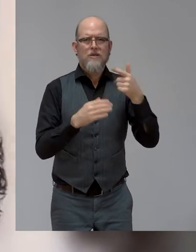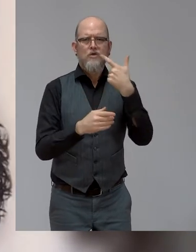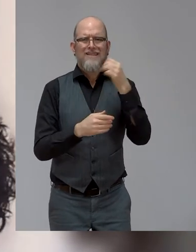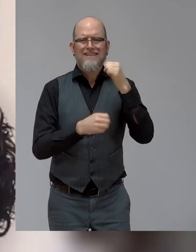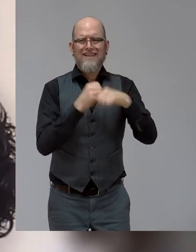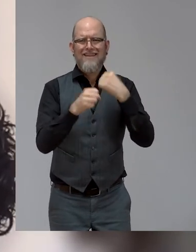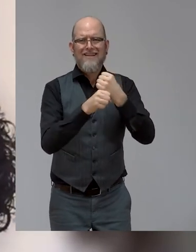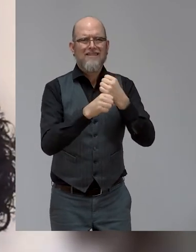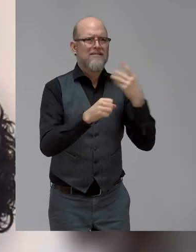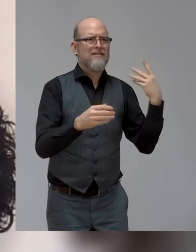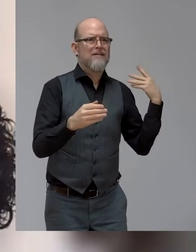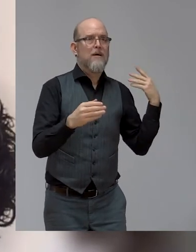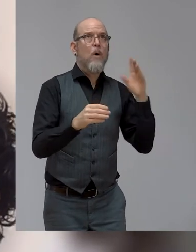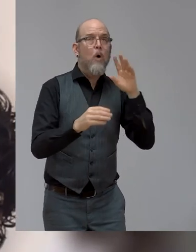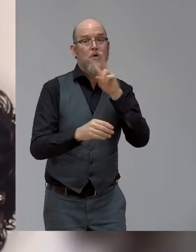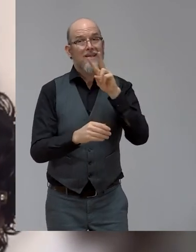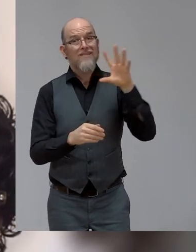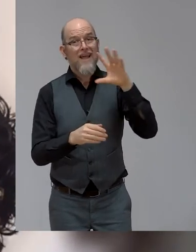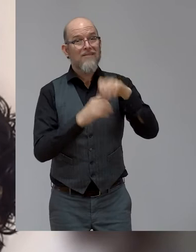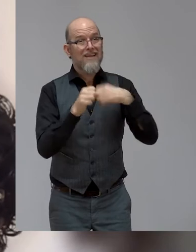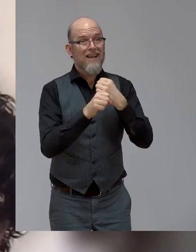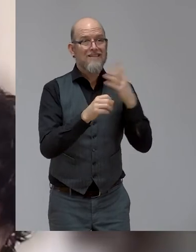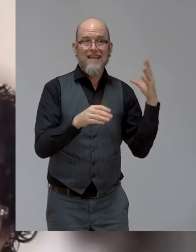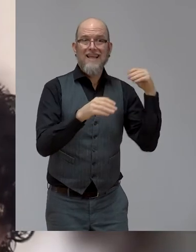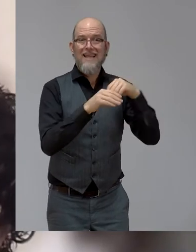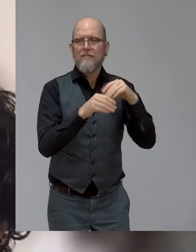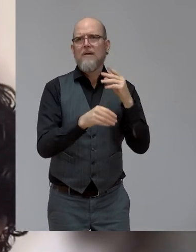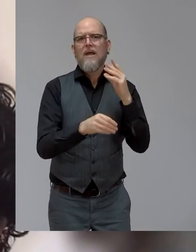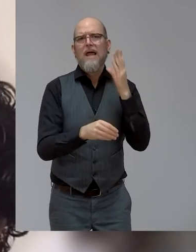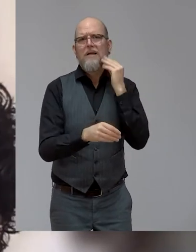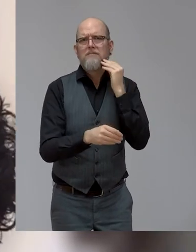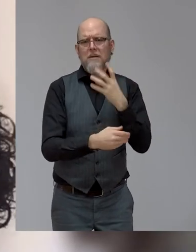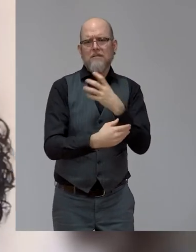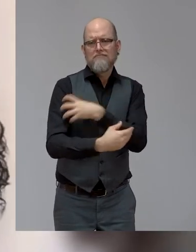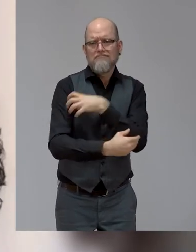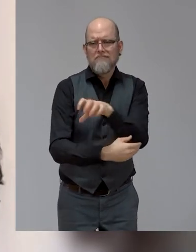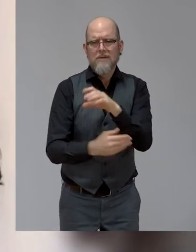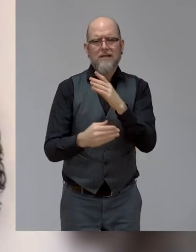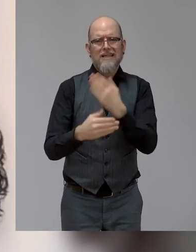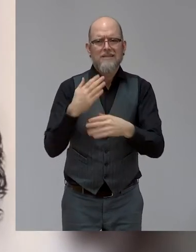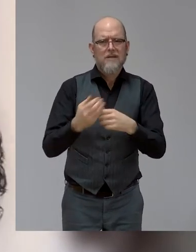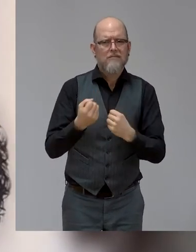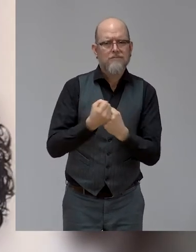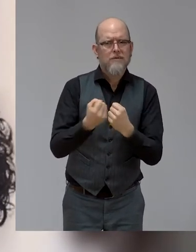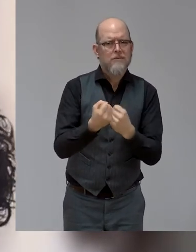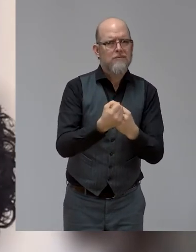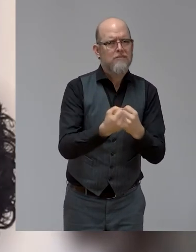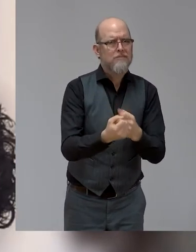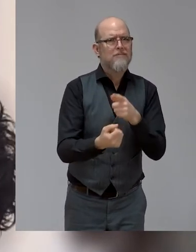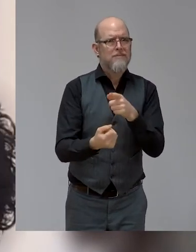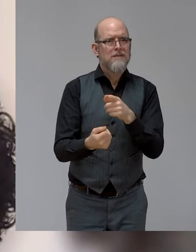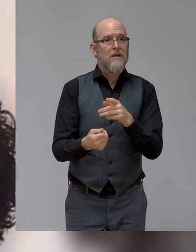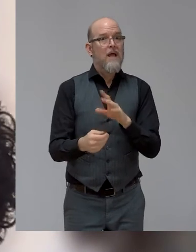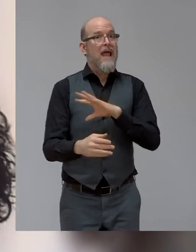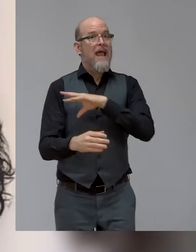rights, and empowerment of people with disabilities. She's also a representative for the Americas of Inclusion International, the international